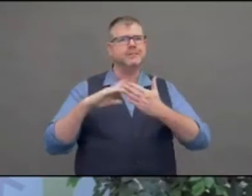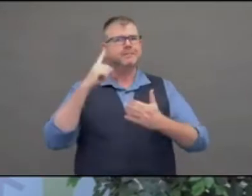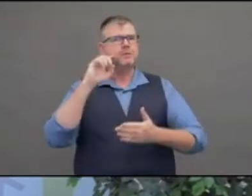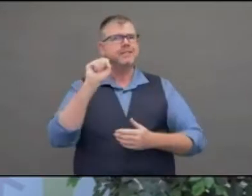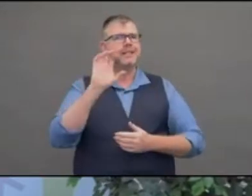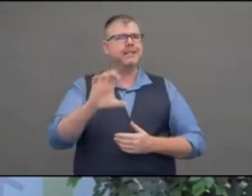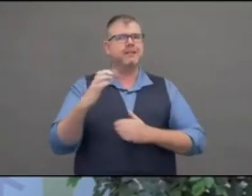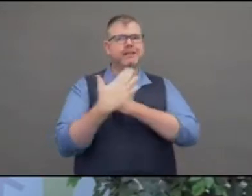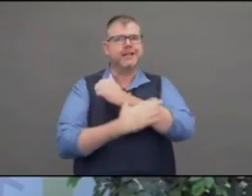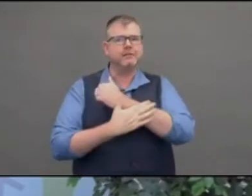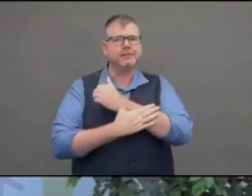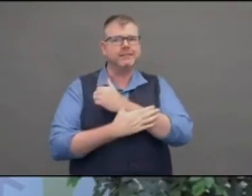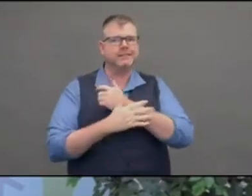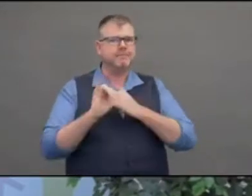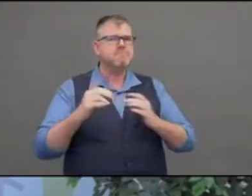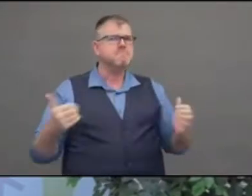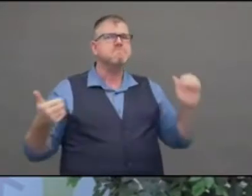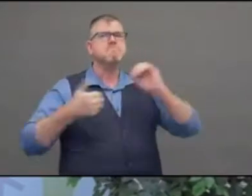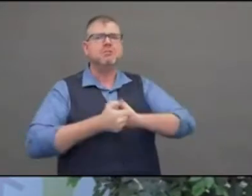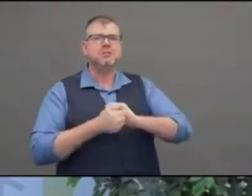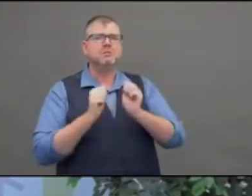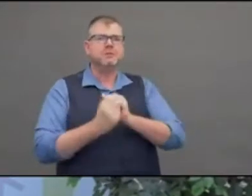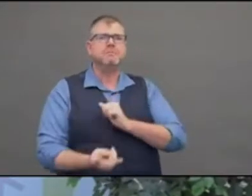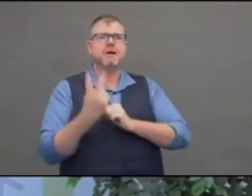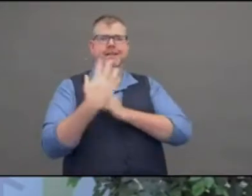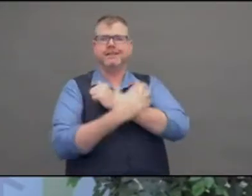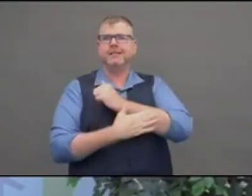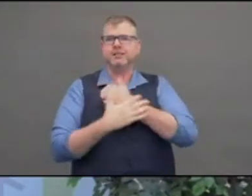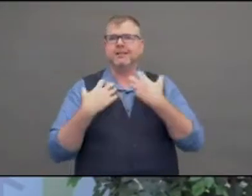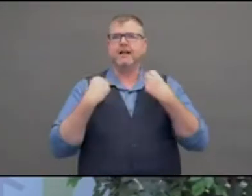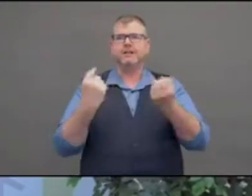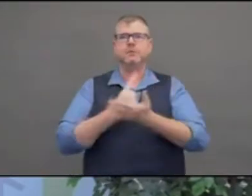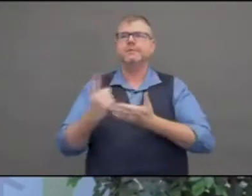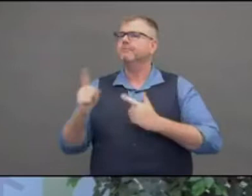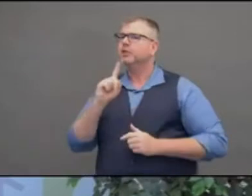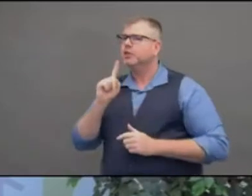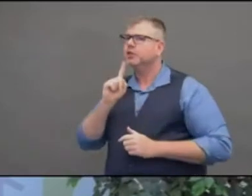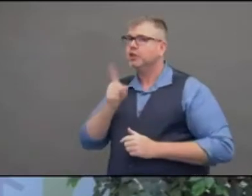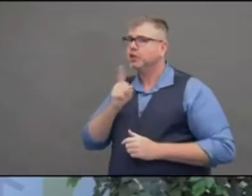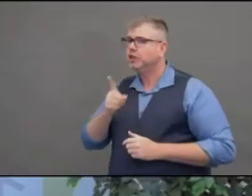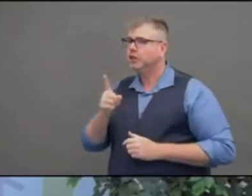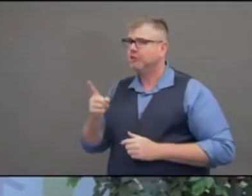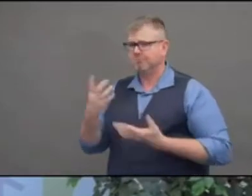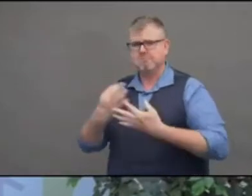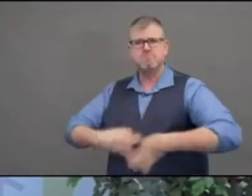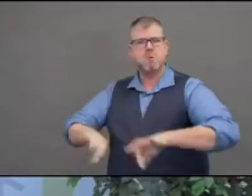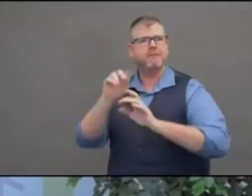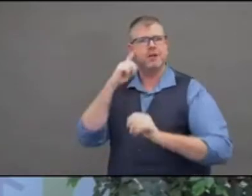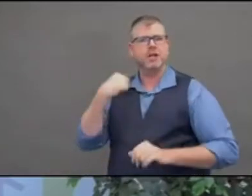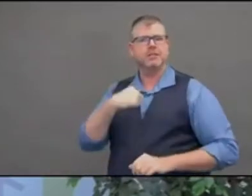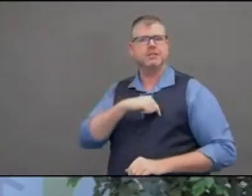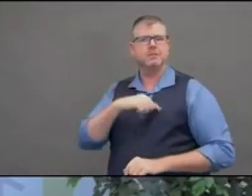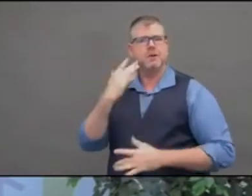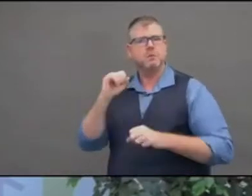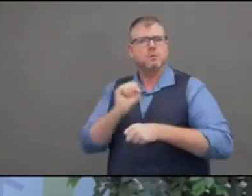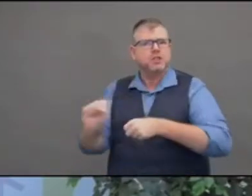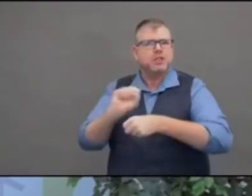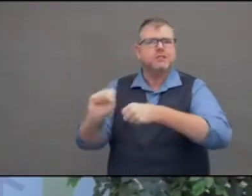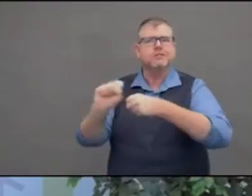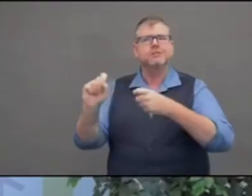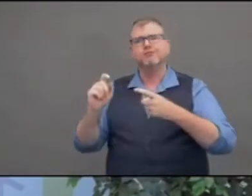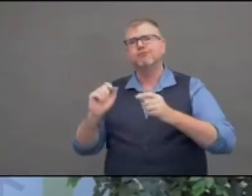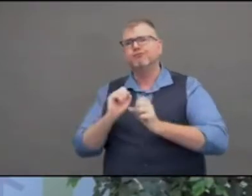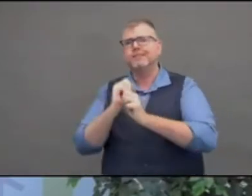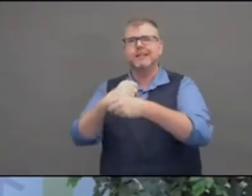up with Binational Health Week? Yes, absolutely. So it's important to us because we're working to create more equitable and